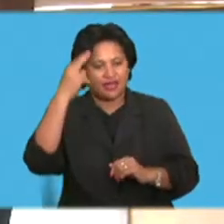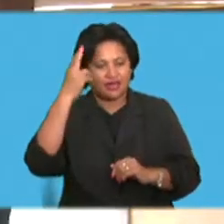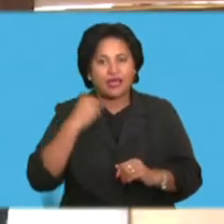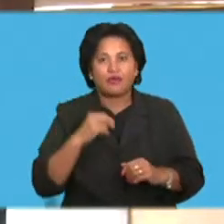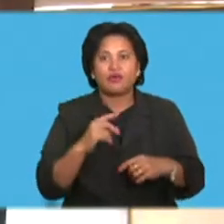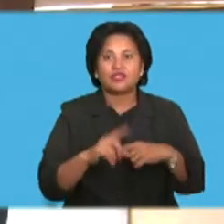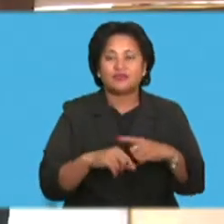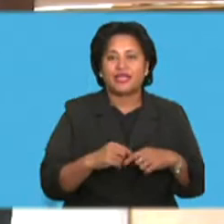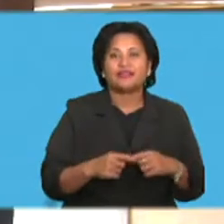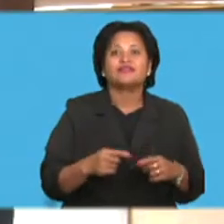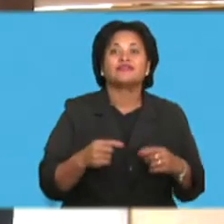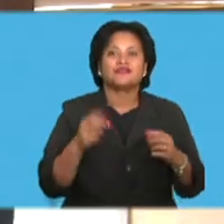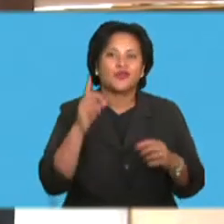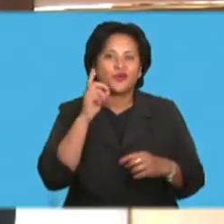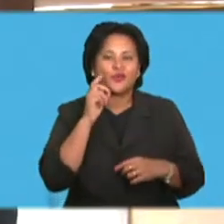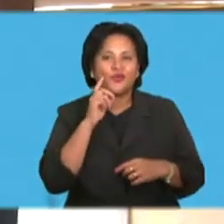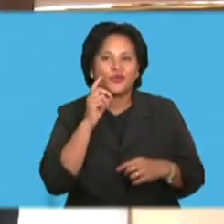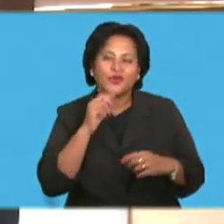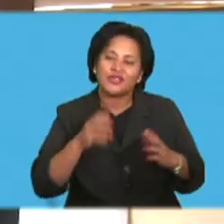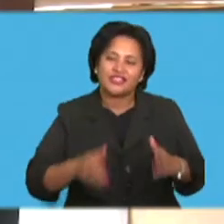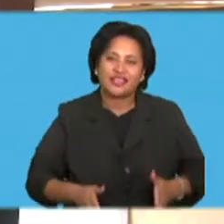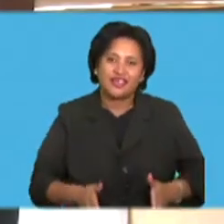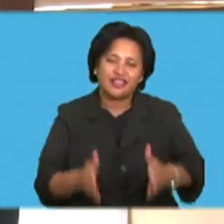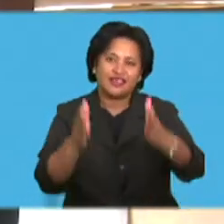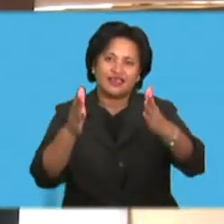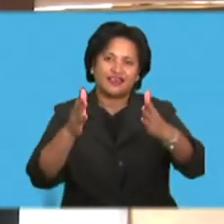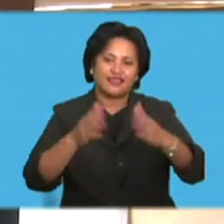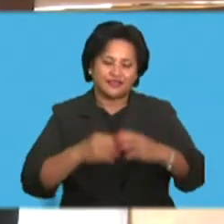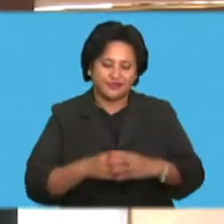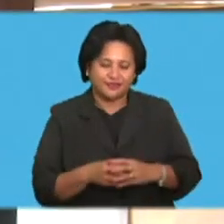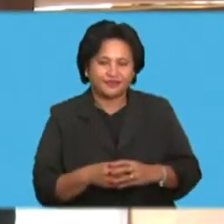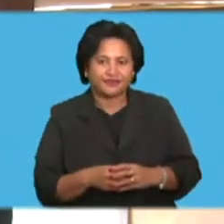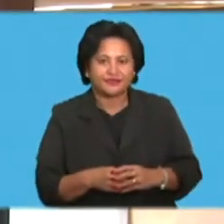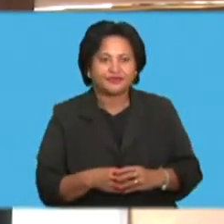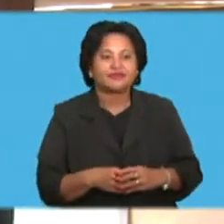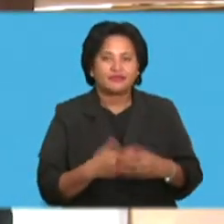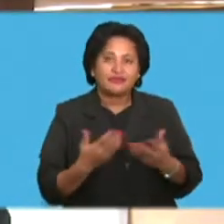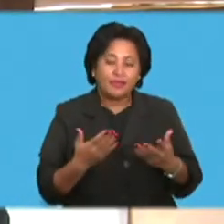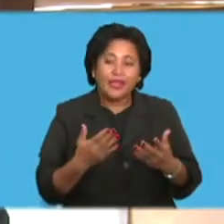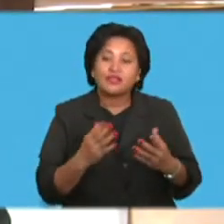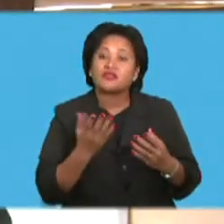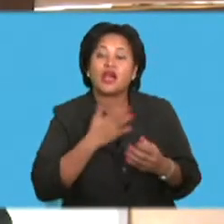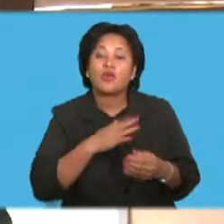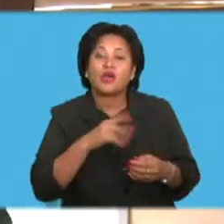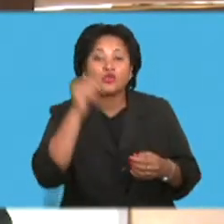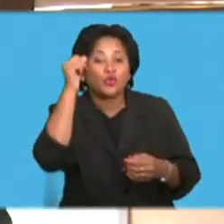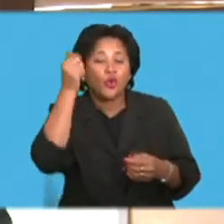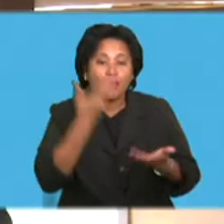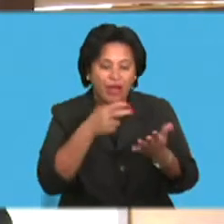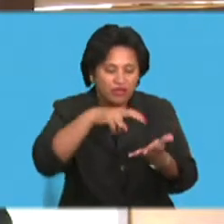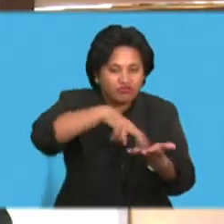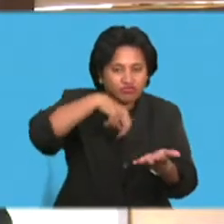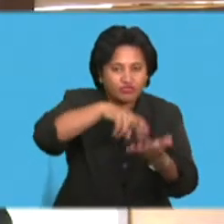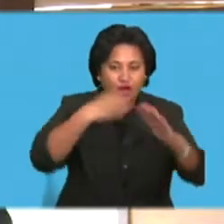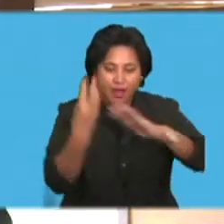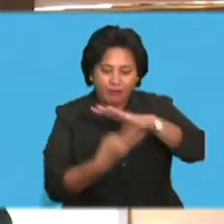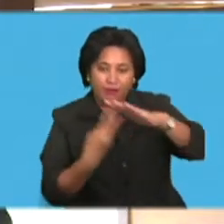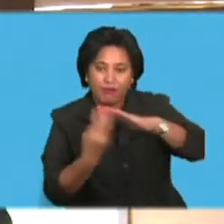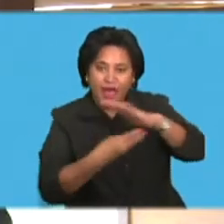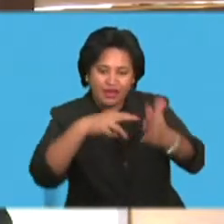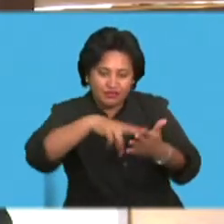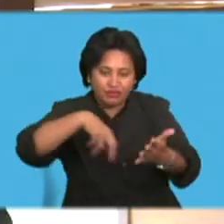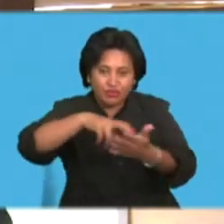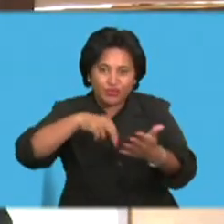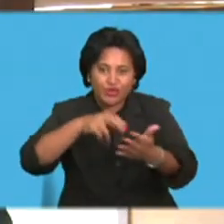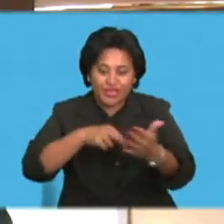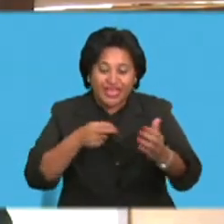Waterways. Can the Minister inform the House on the status of dredging works that are being carried out at Qawa and Labasa River in Vanua Levu,